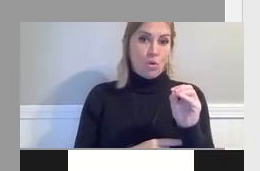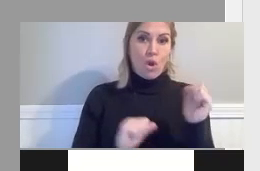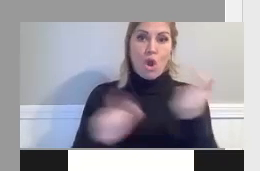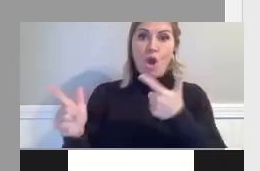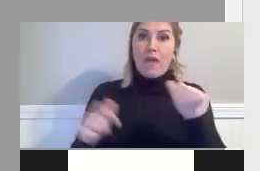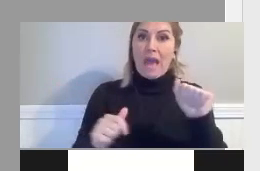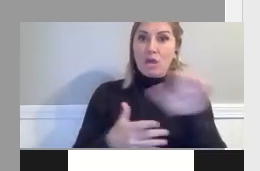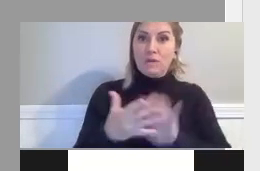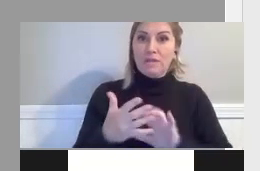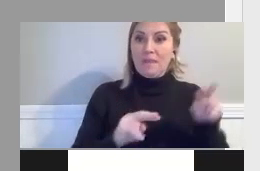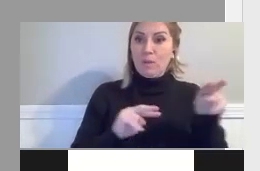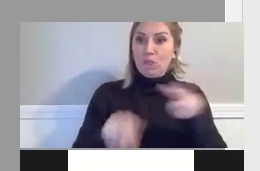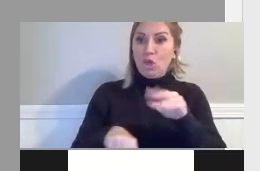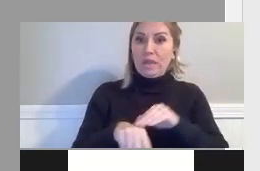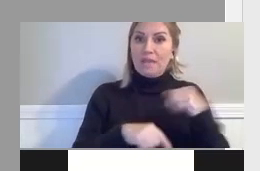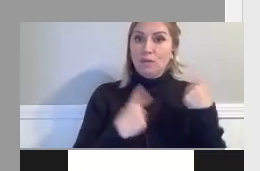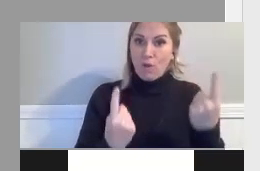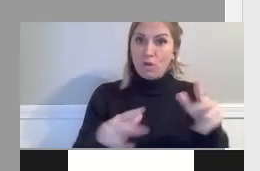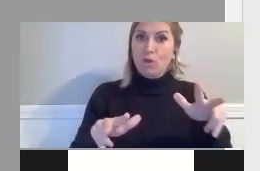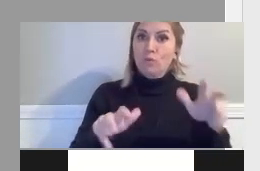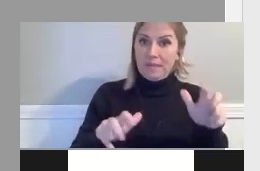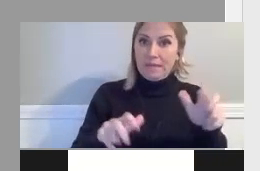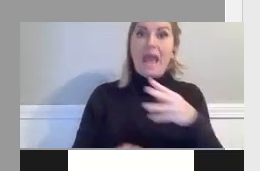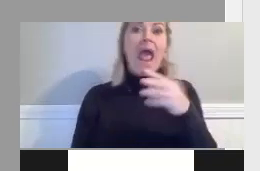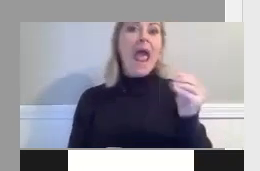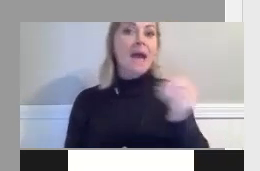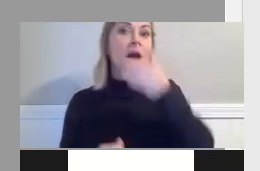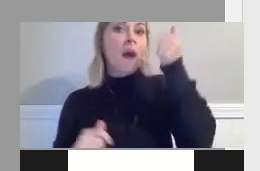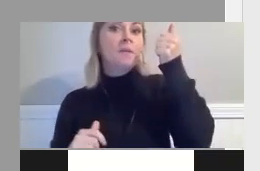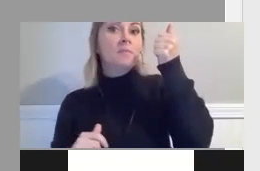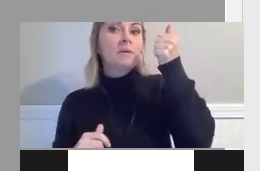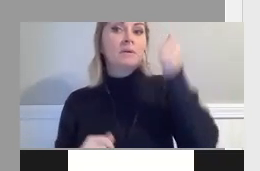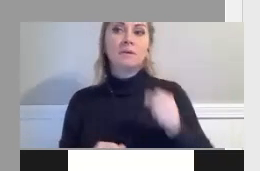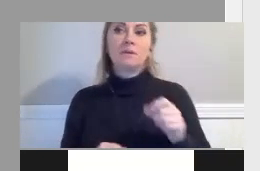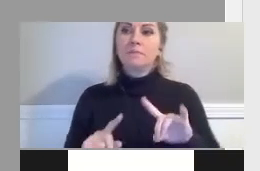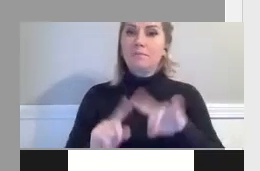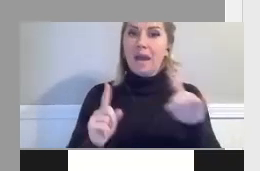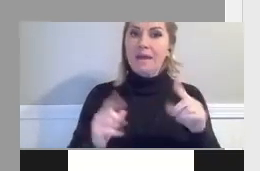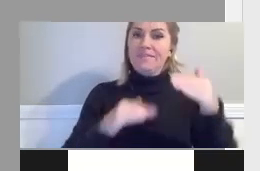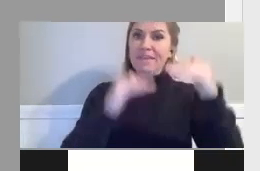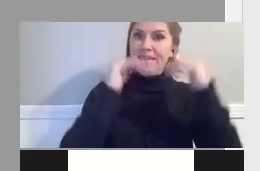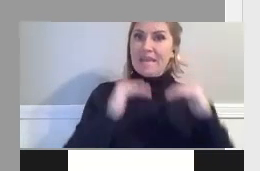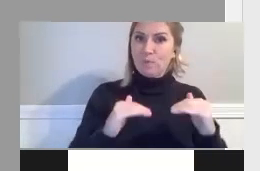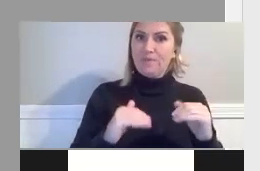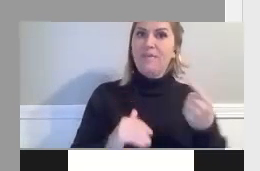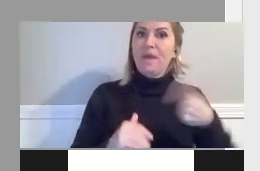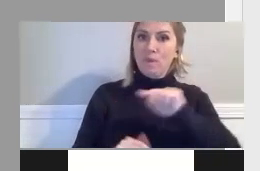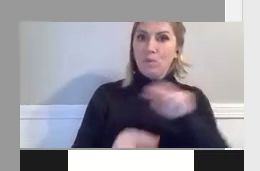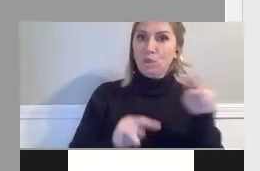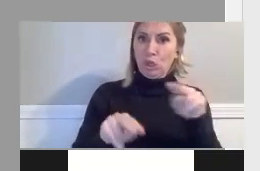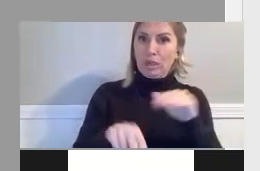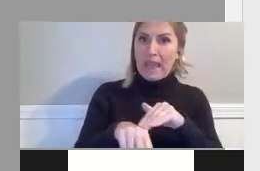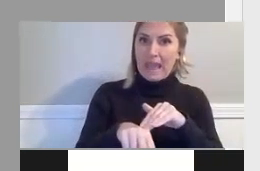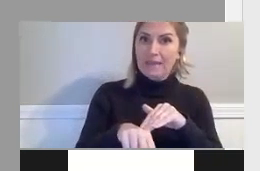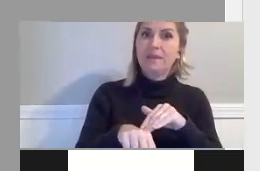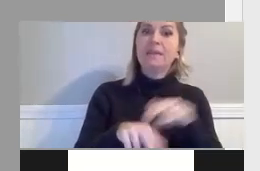looked at so far are greedy and are optimal, but The next algorithm that we are going to look at is